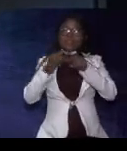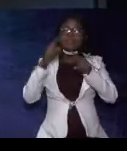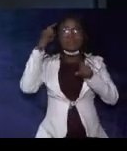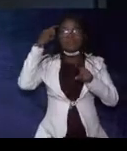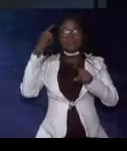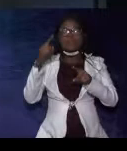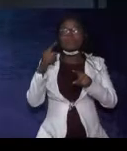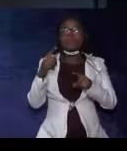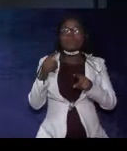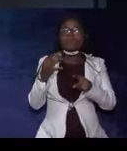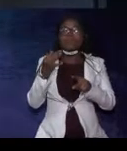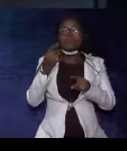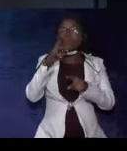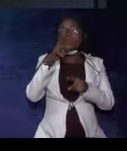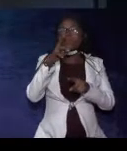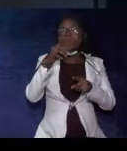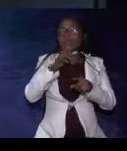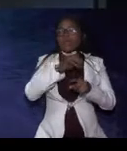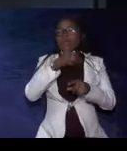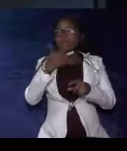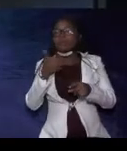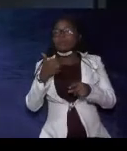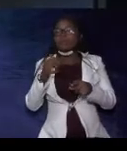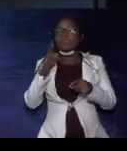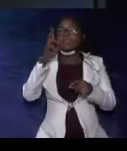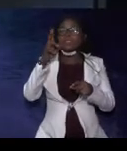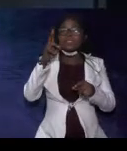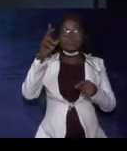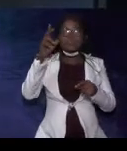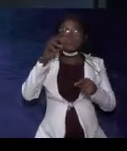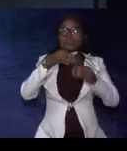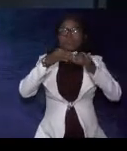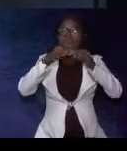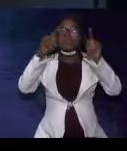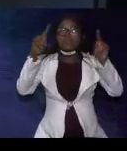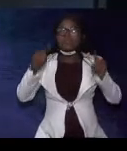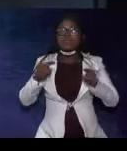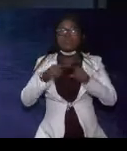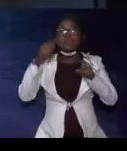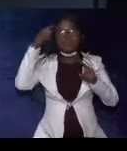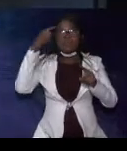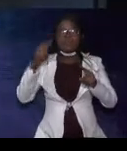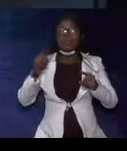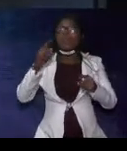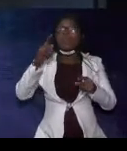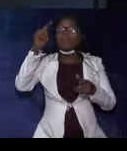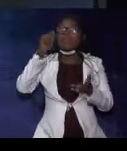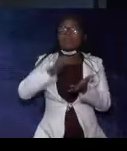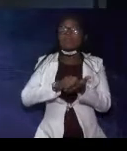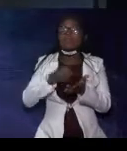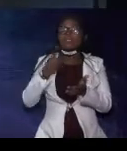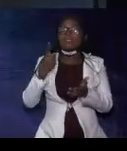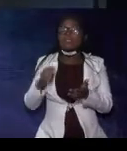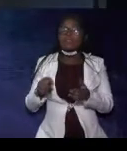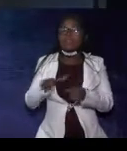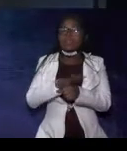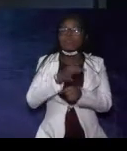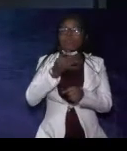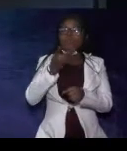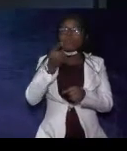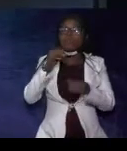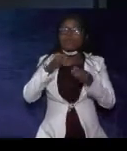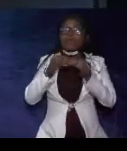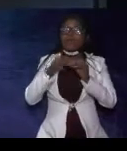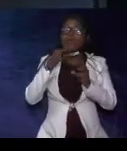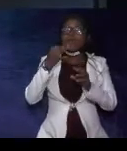3 spaces for the ones and then 3 spaces for the thousands. And so the